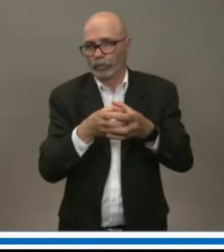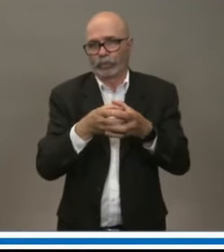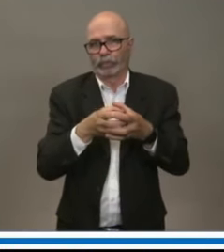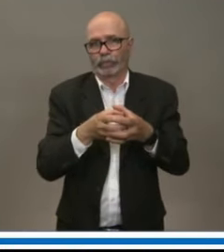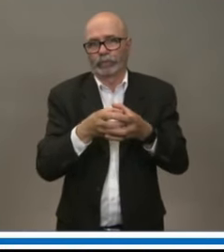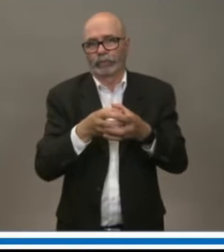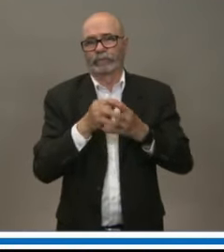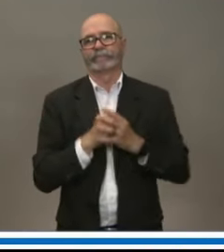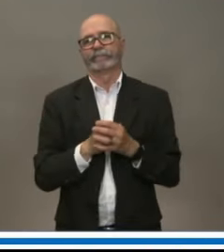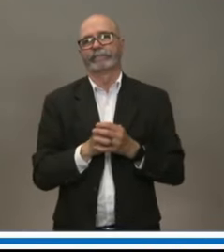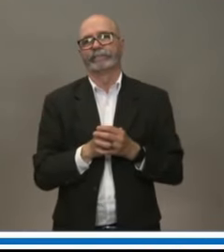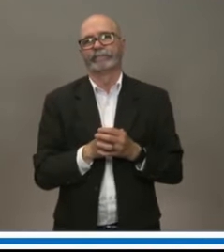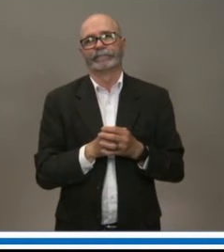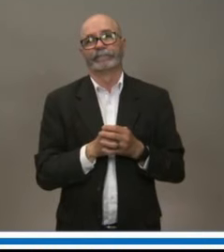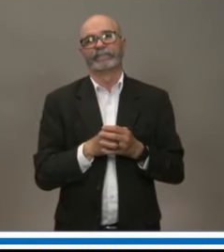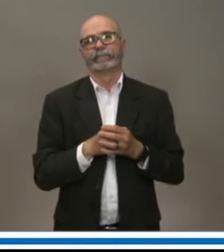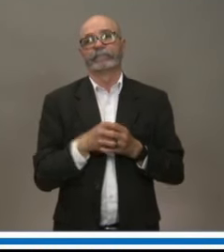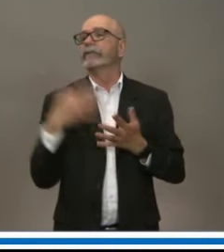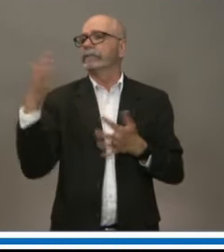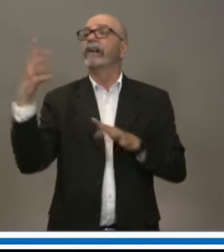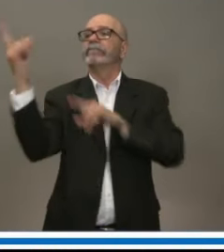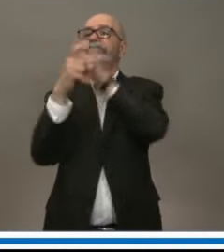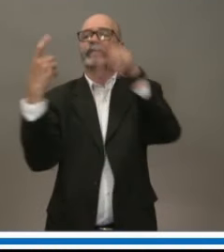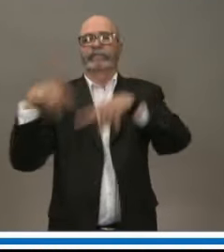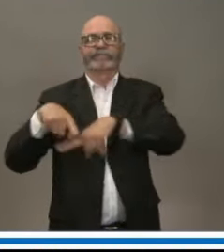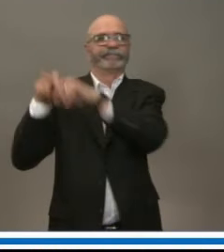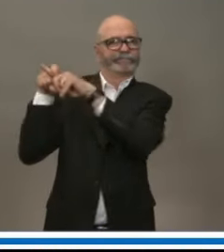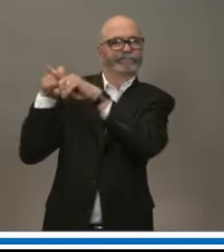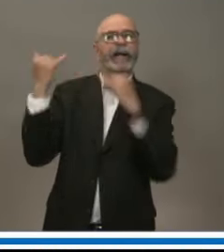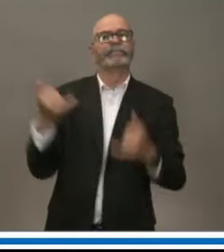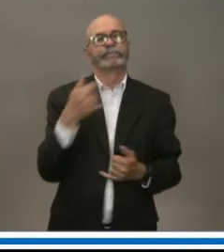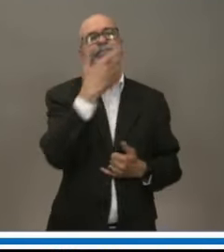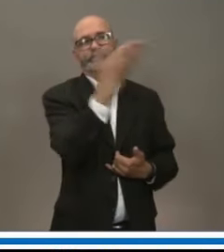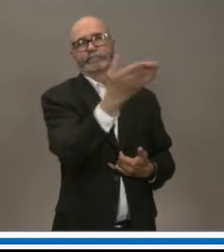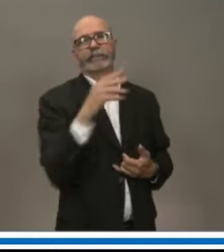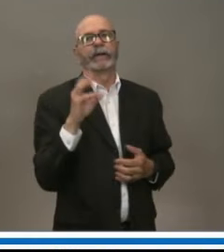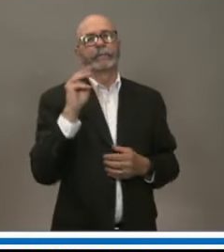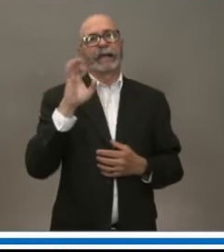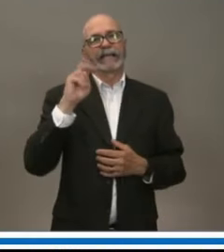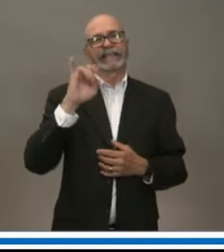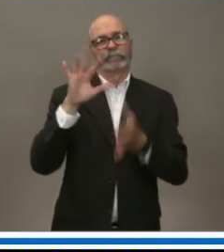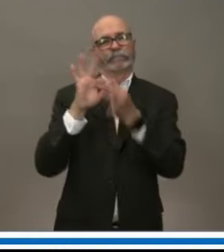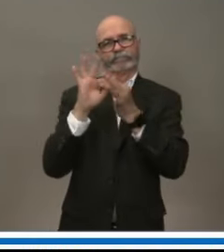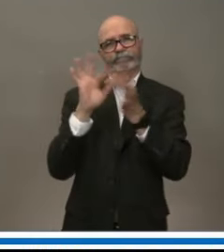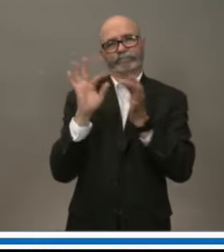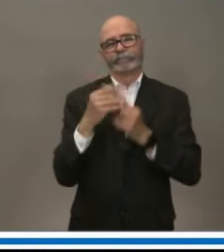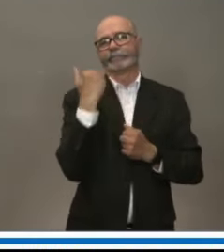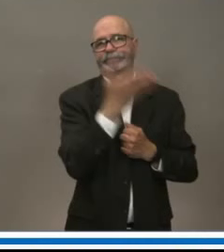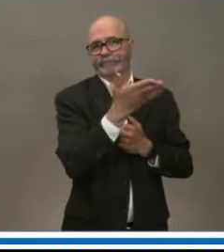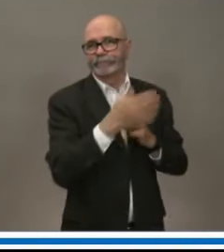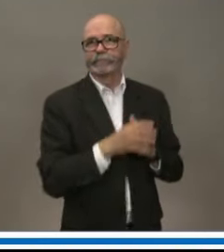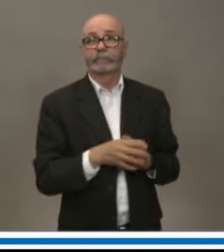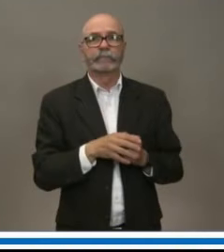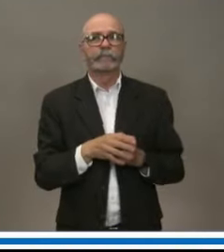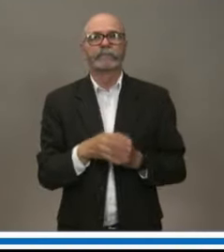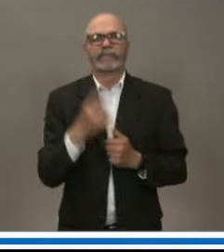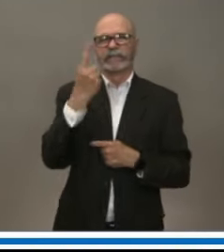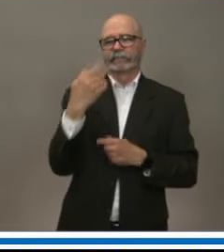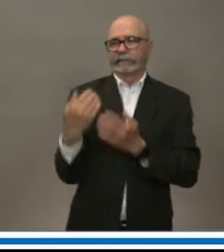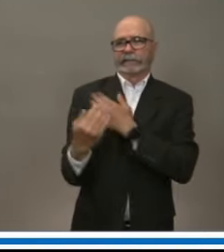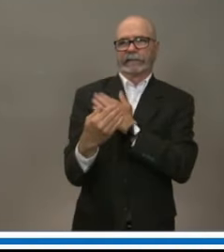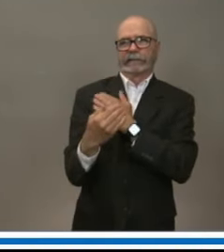That's all the time we have for questions today. Go ahead, Premier. Thank you, Tina. Earlier, I was asked a question about the agricultural food security,